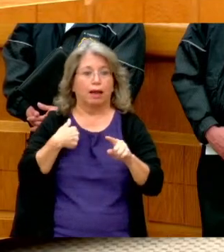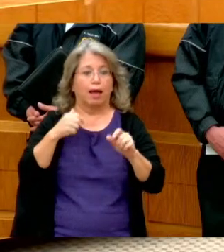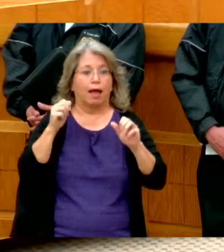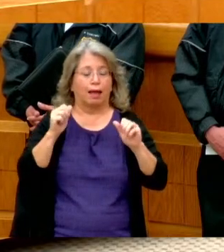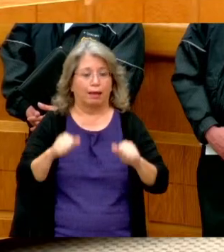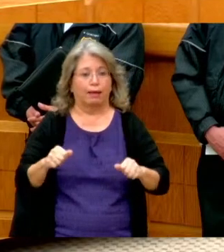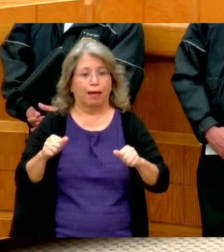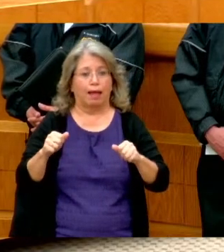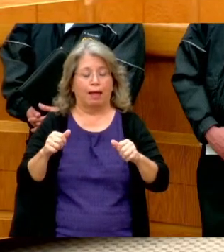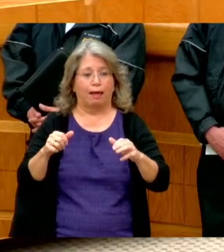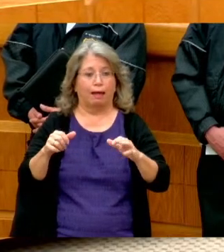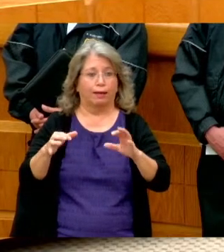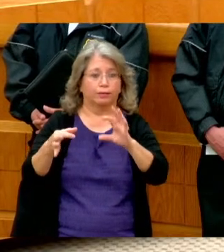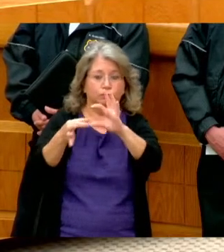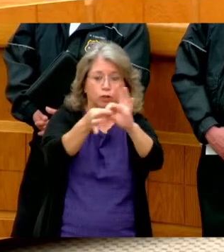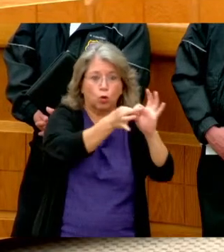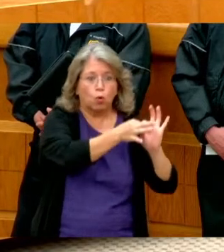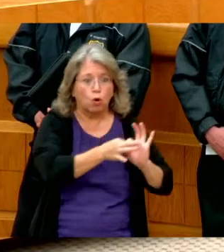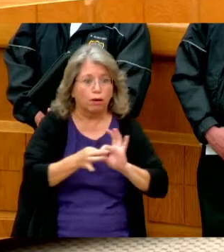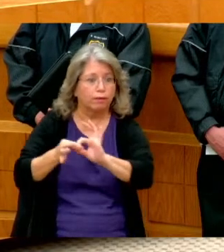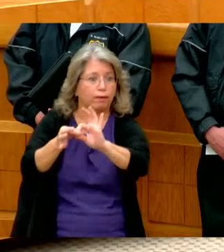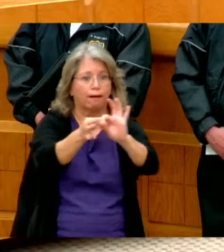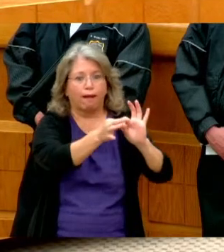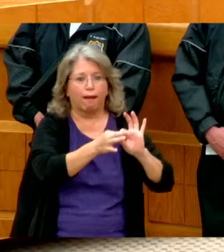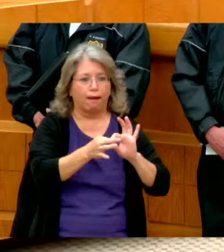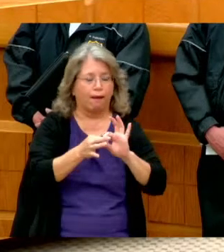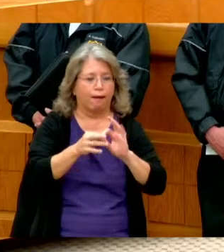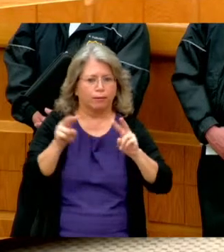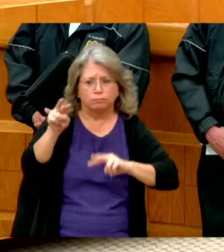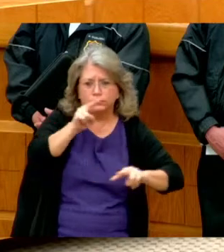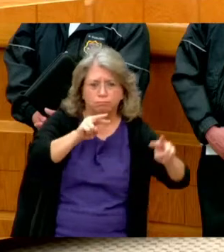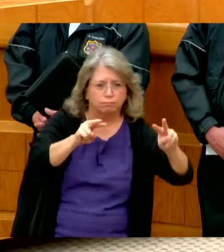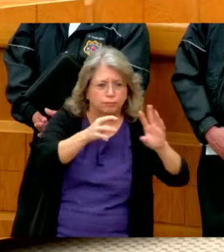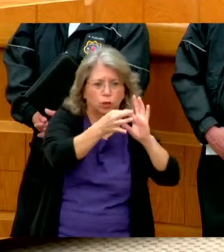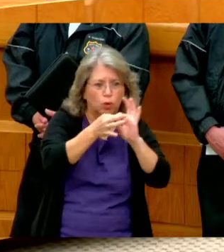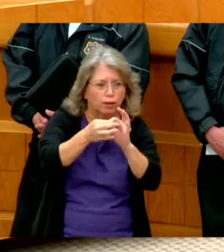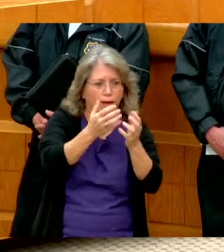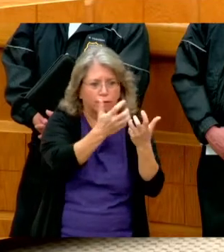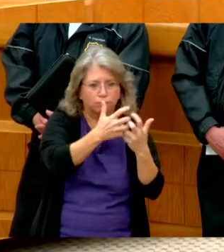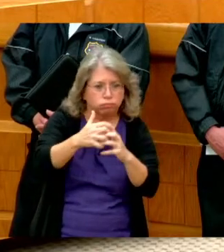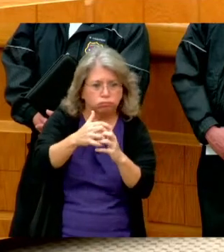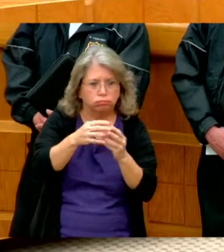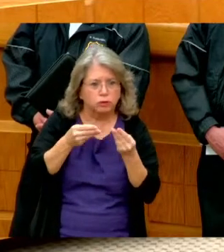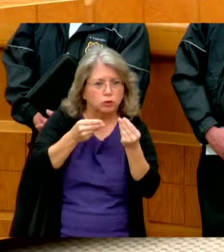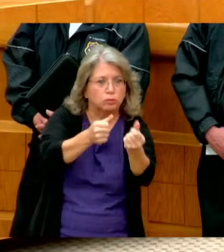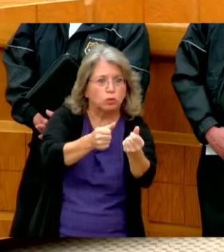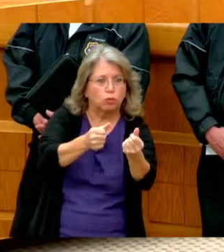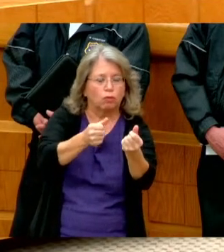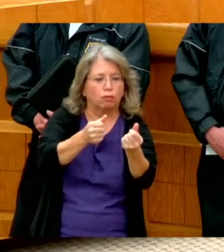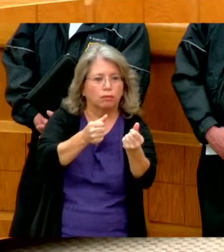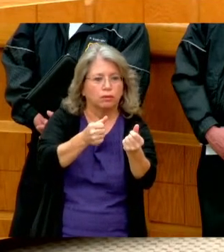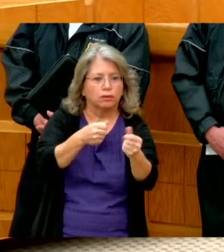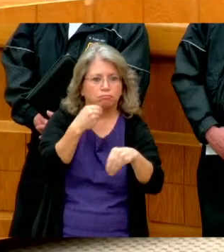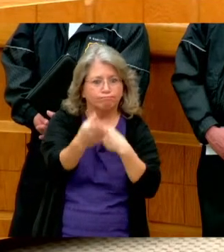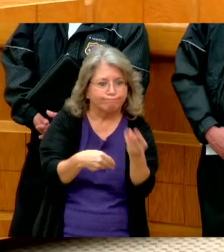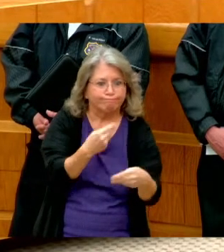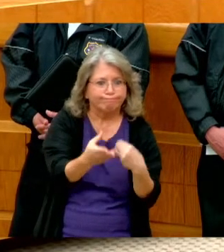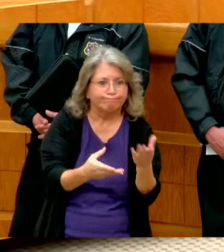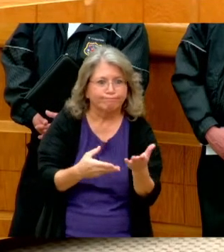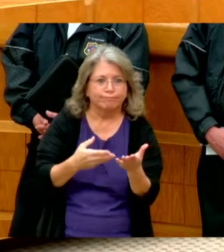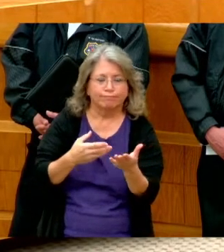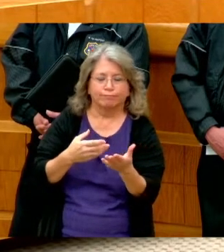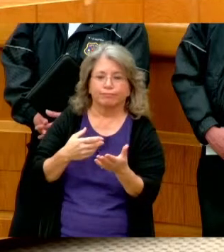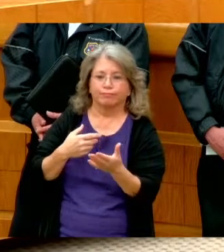I guess. But we can do that in a way that we promote more allotment coming to our providers. And we haven't even begun to